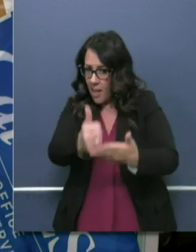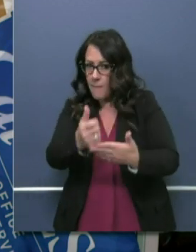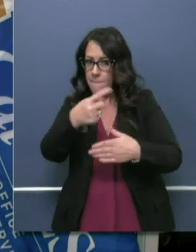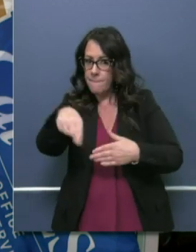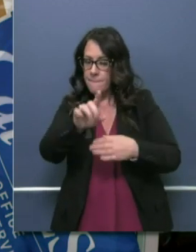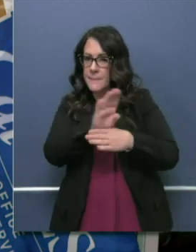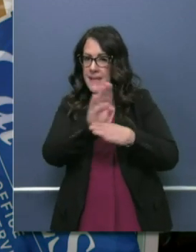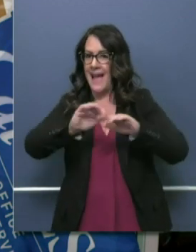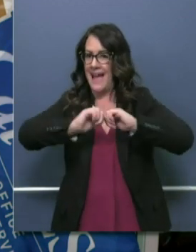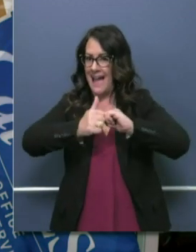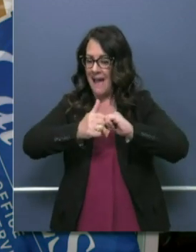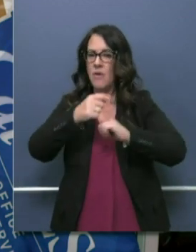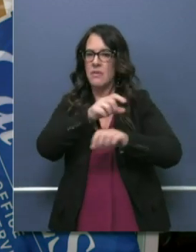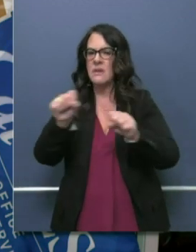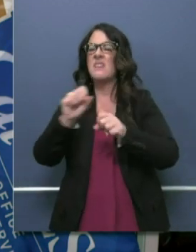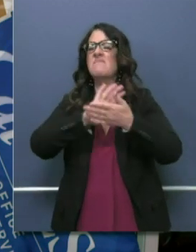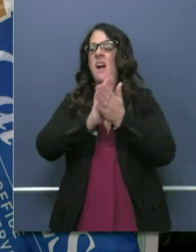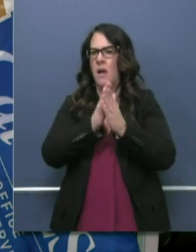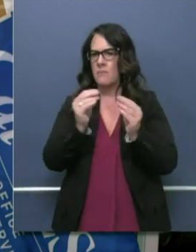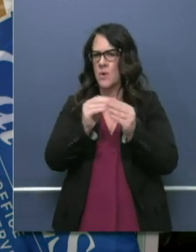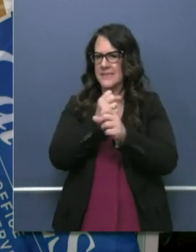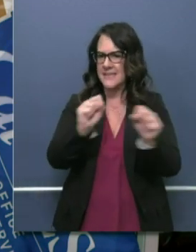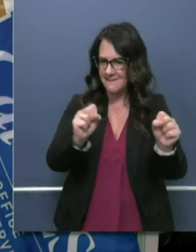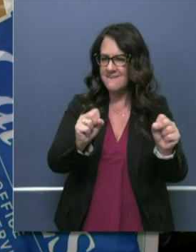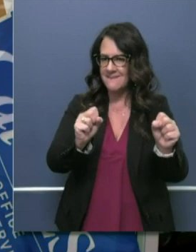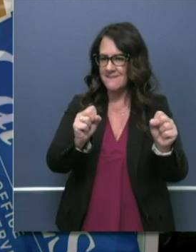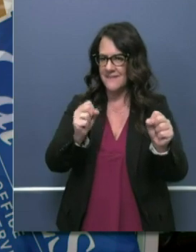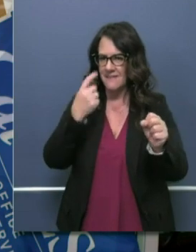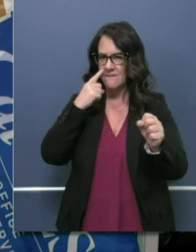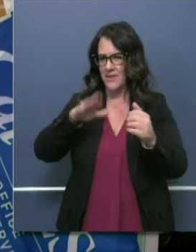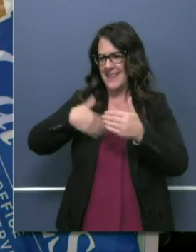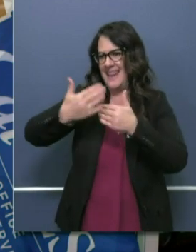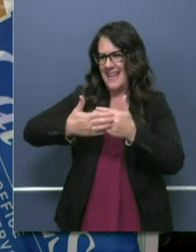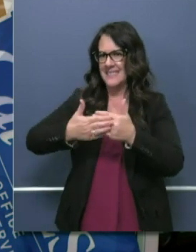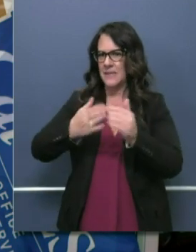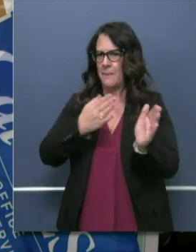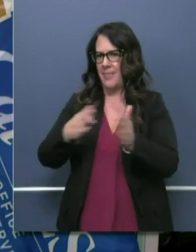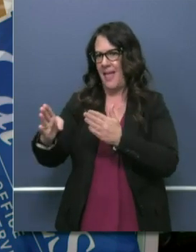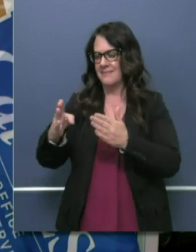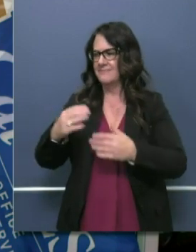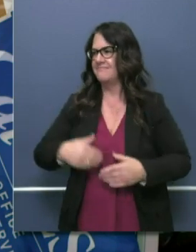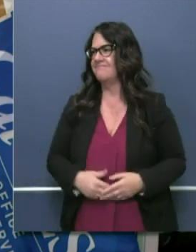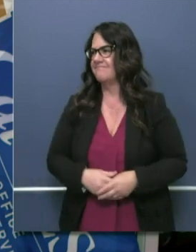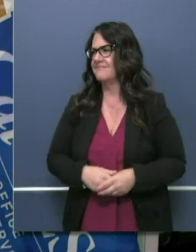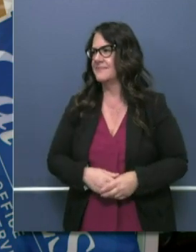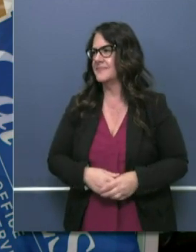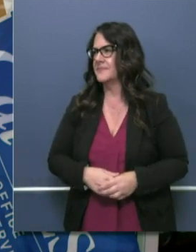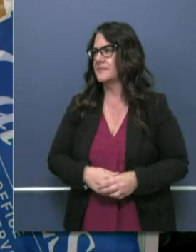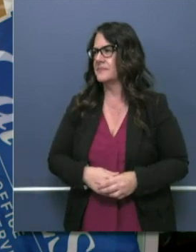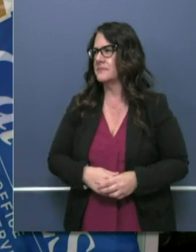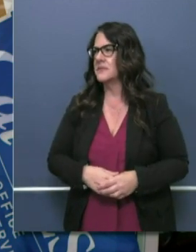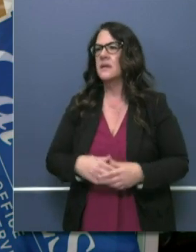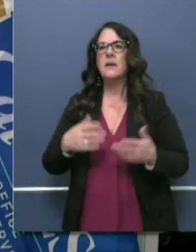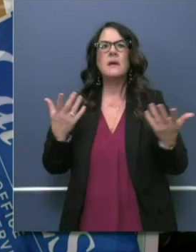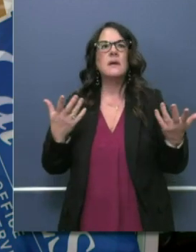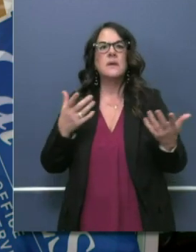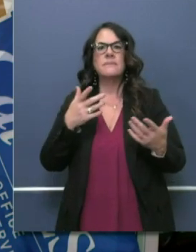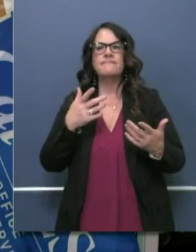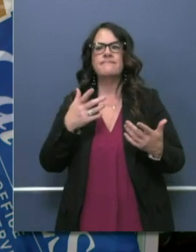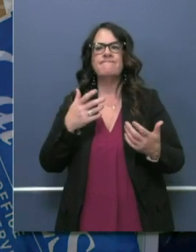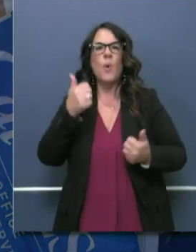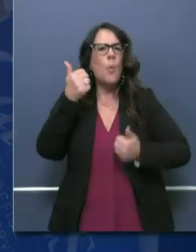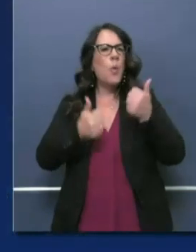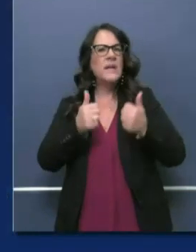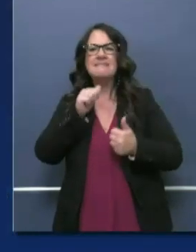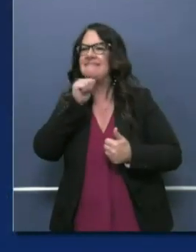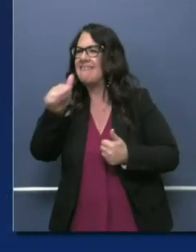make sure that all of us are safe as we move into this early next stage. So what's not included in this early next